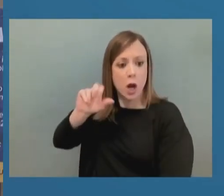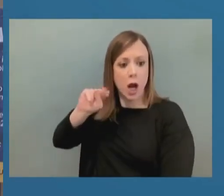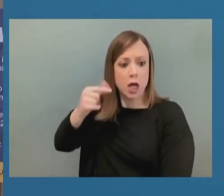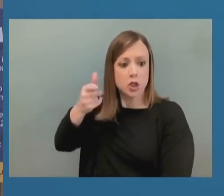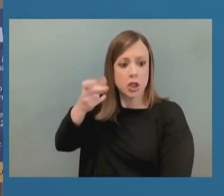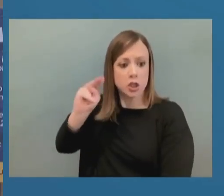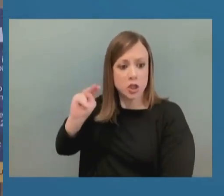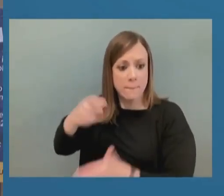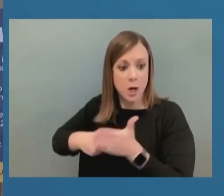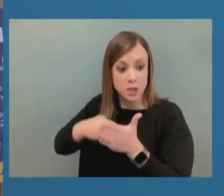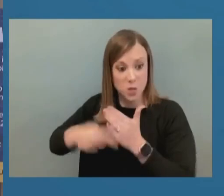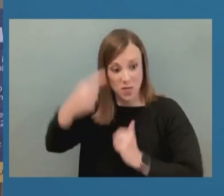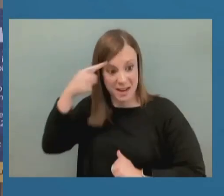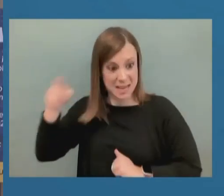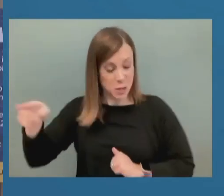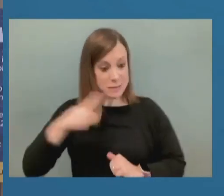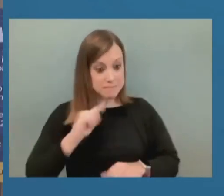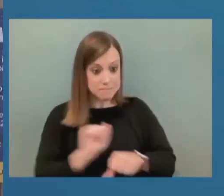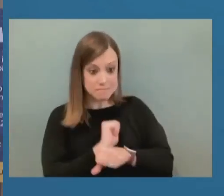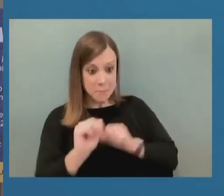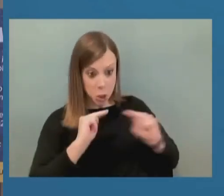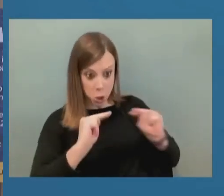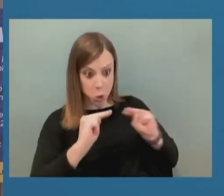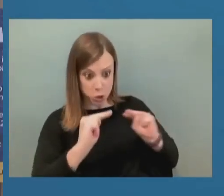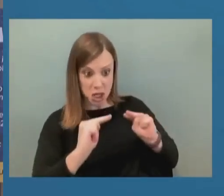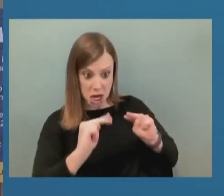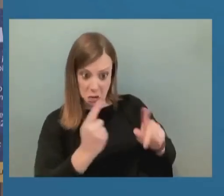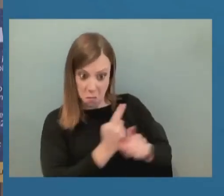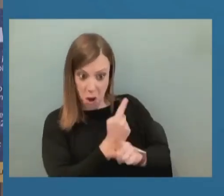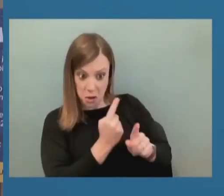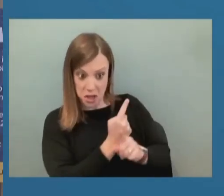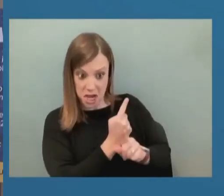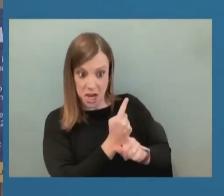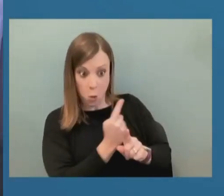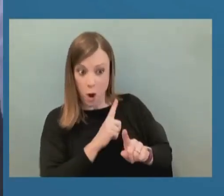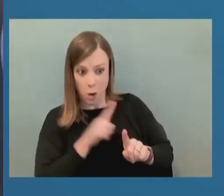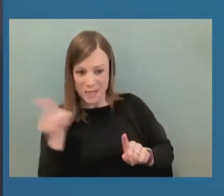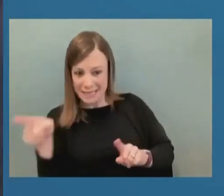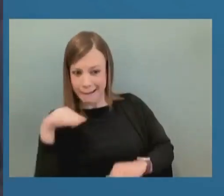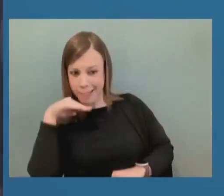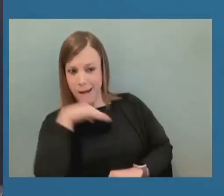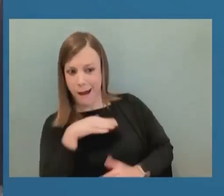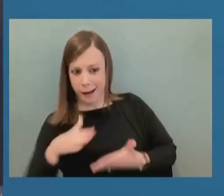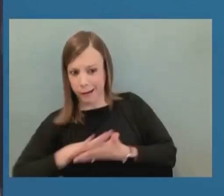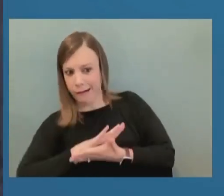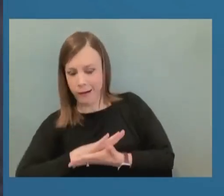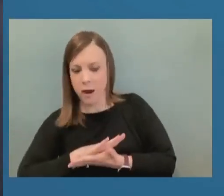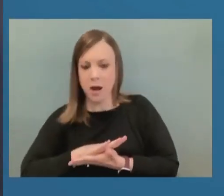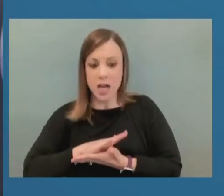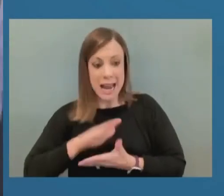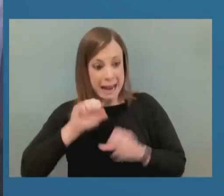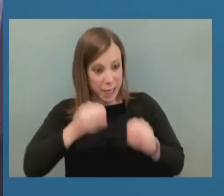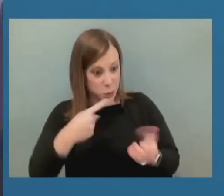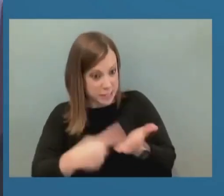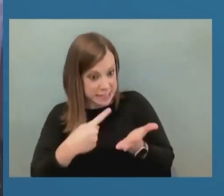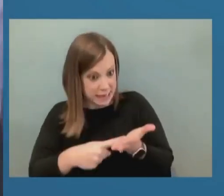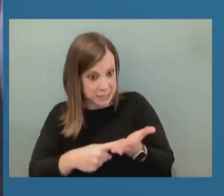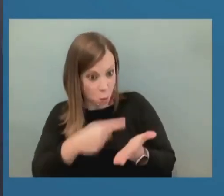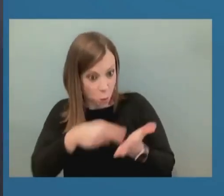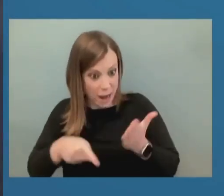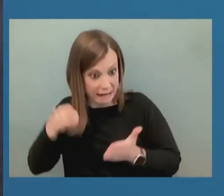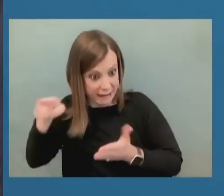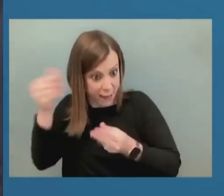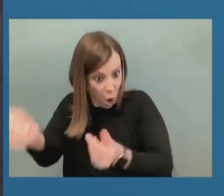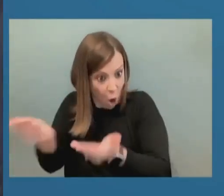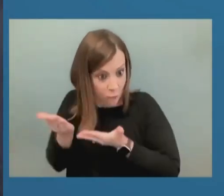good faith? Can you talk about what, if anything, he offered? No, I cannot. I'm not going to divulge private conversations other than